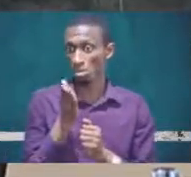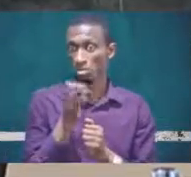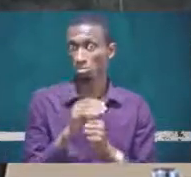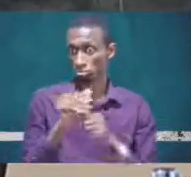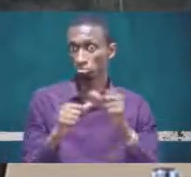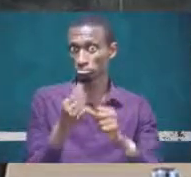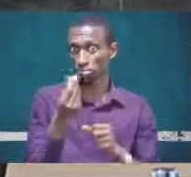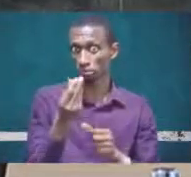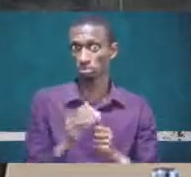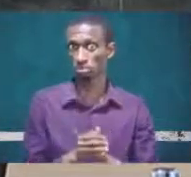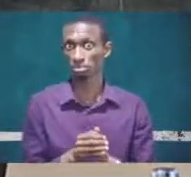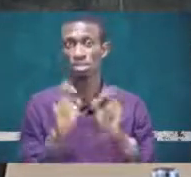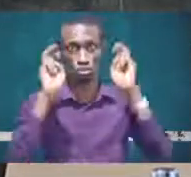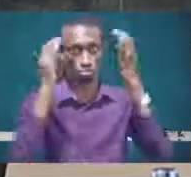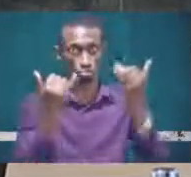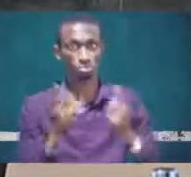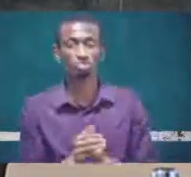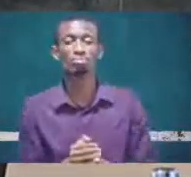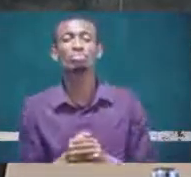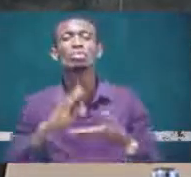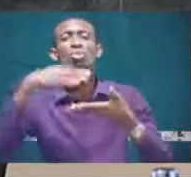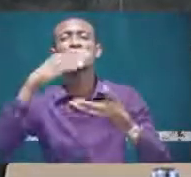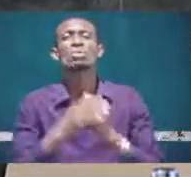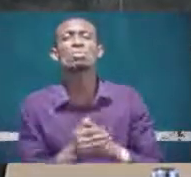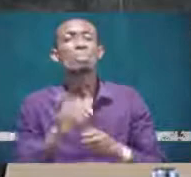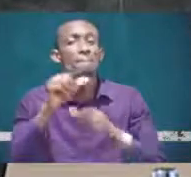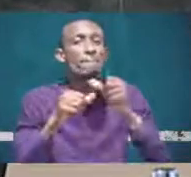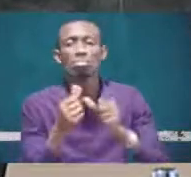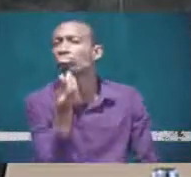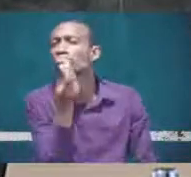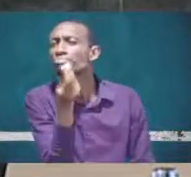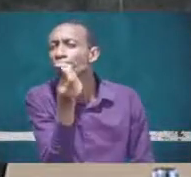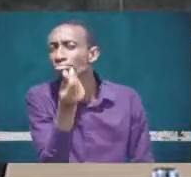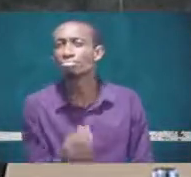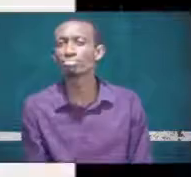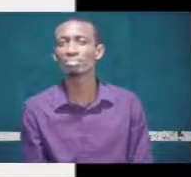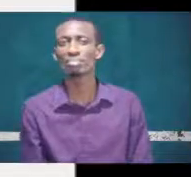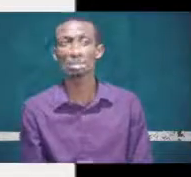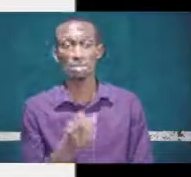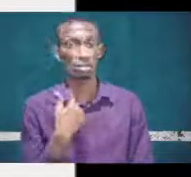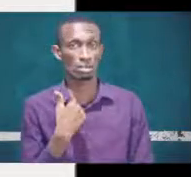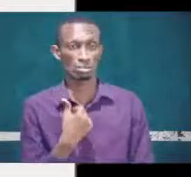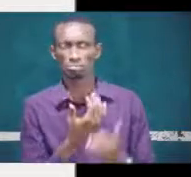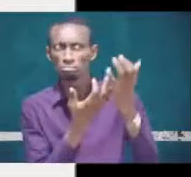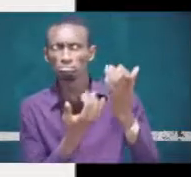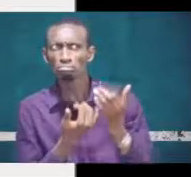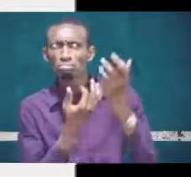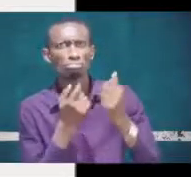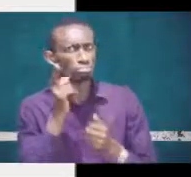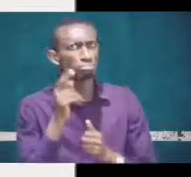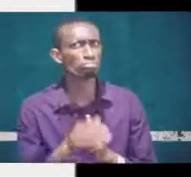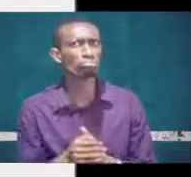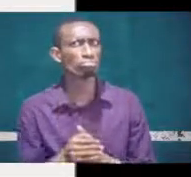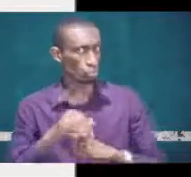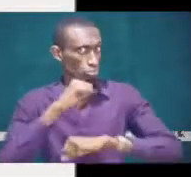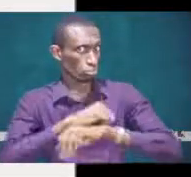about money. Our lesson today, we are going to talk about money. And I expect you learners, at